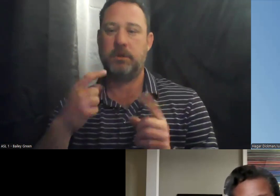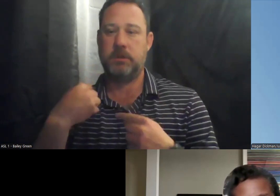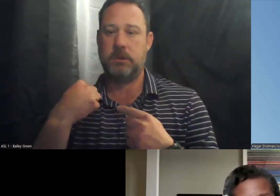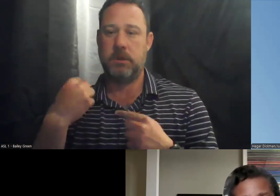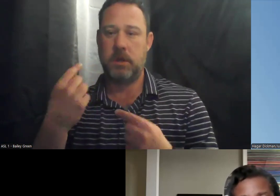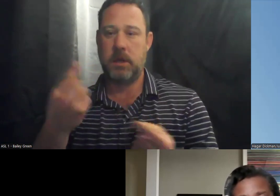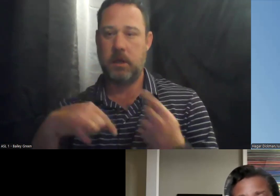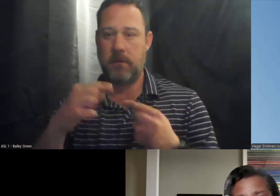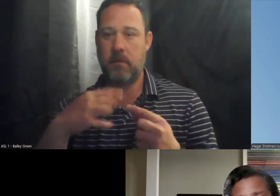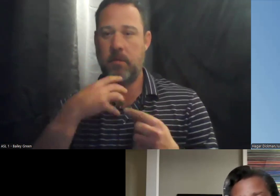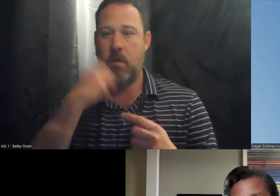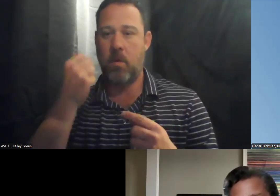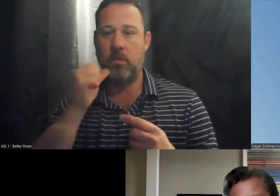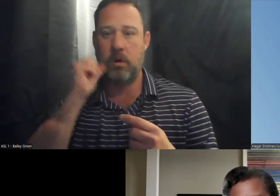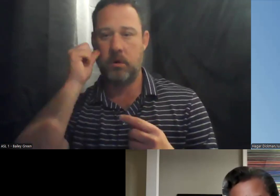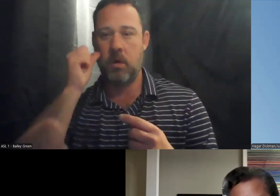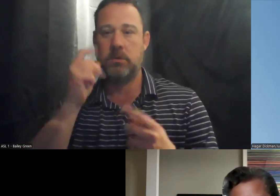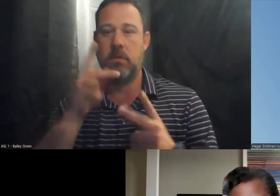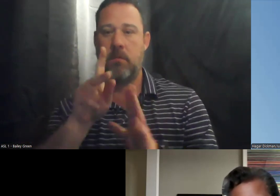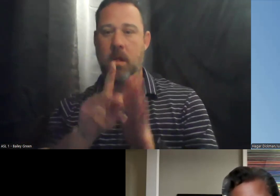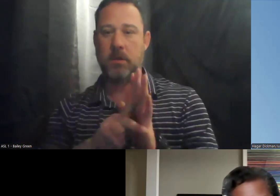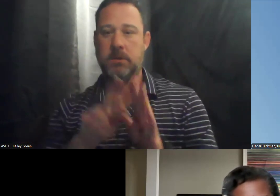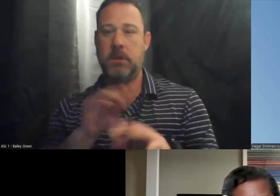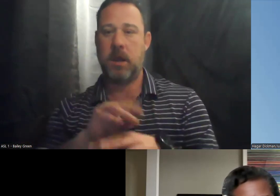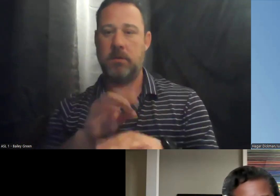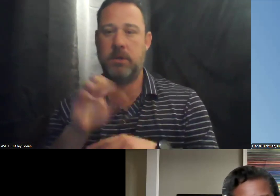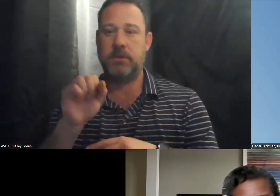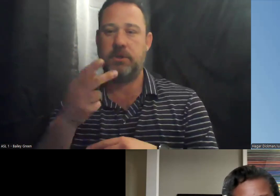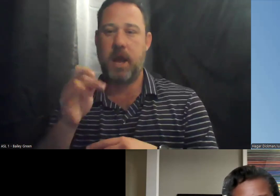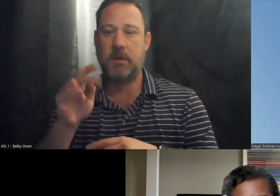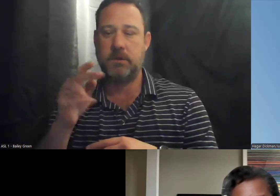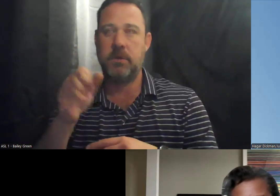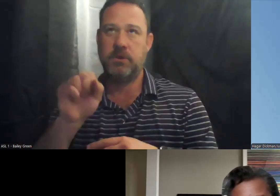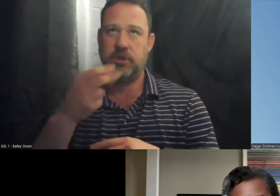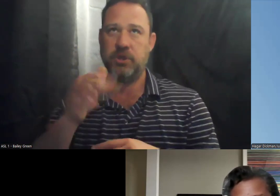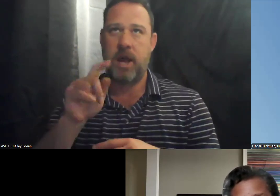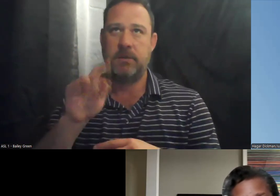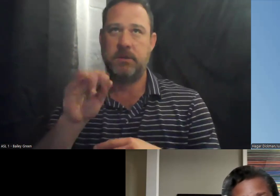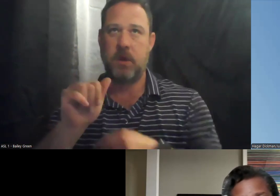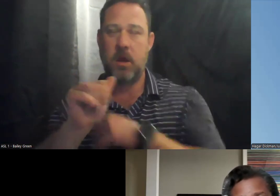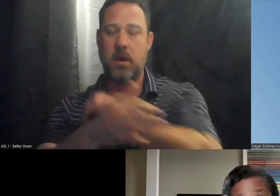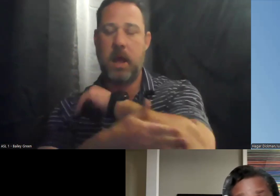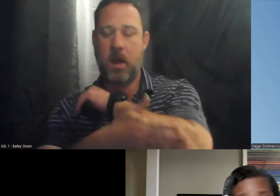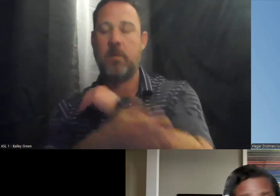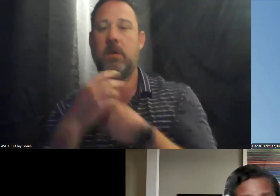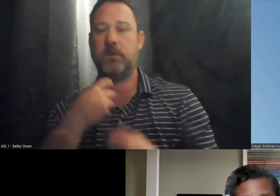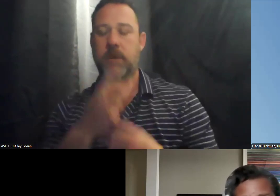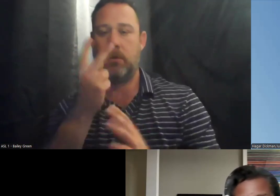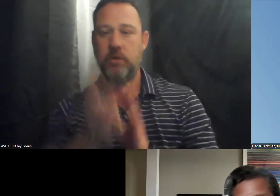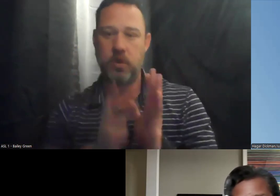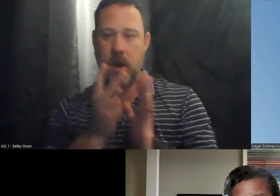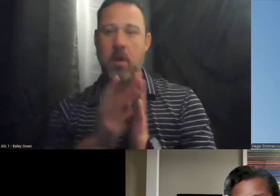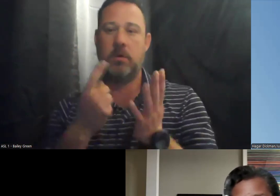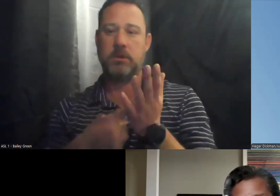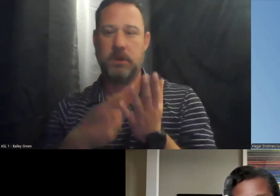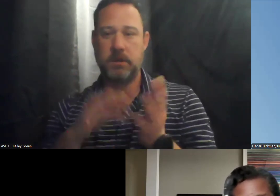from the Older Adults Policy Council meeting in Shasta County. We spent 2 hours discussing